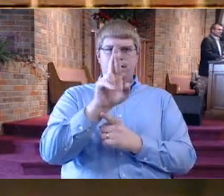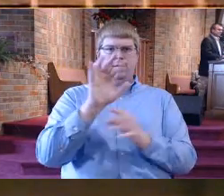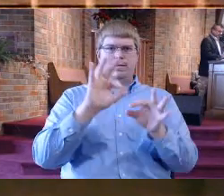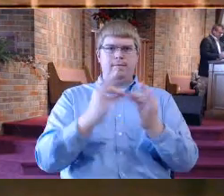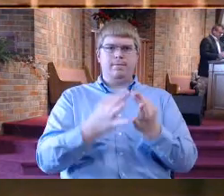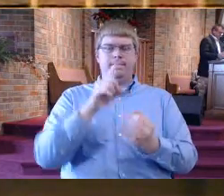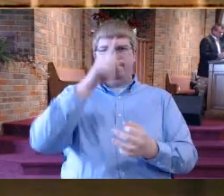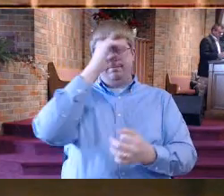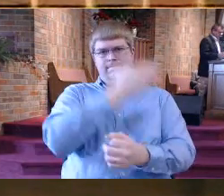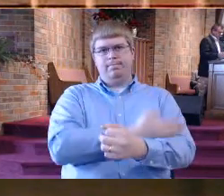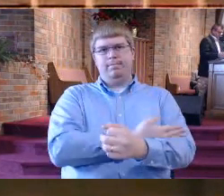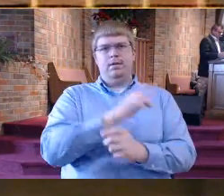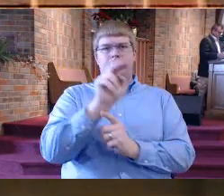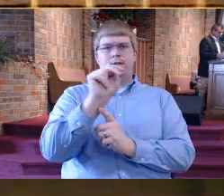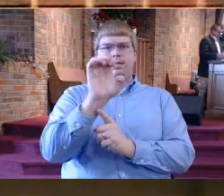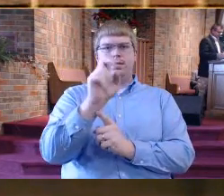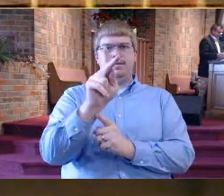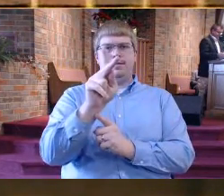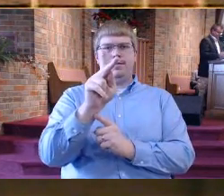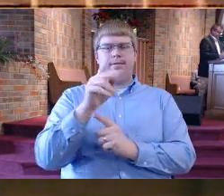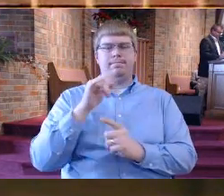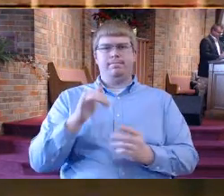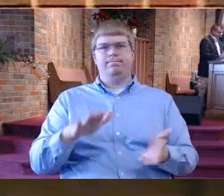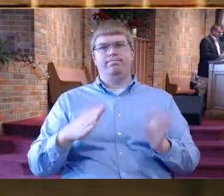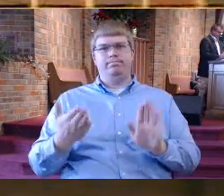Nick this past week.